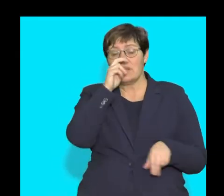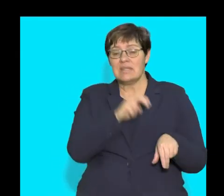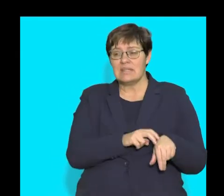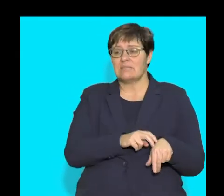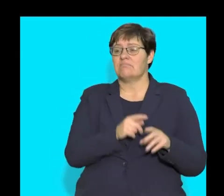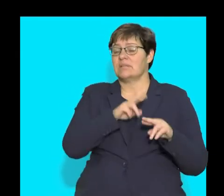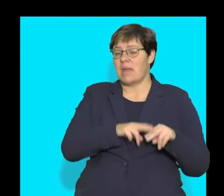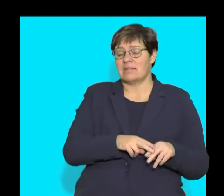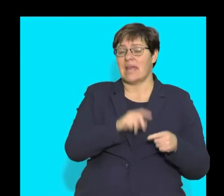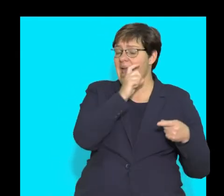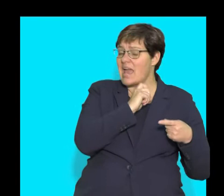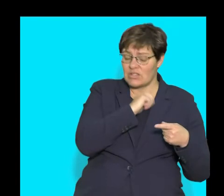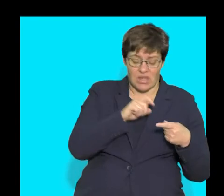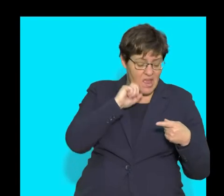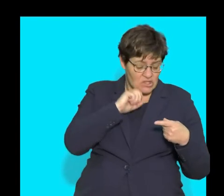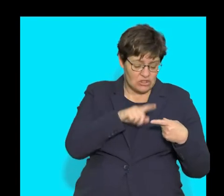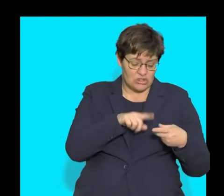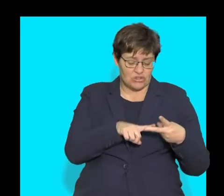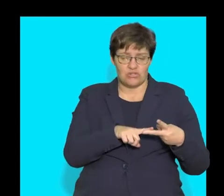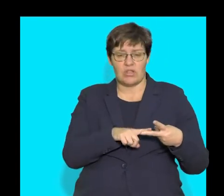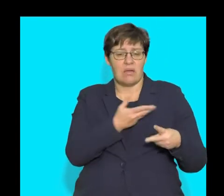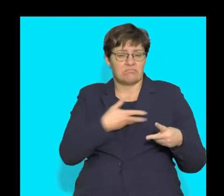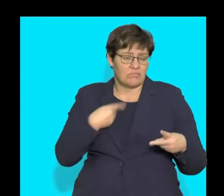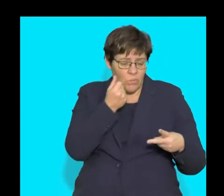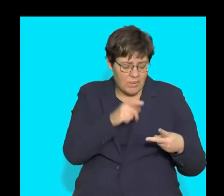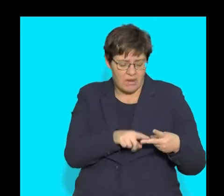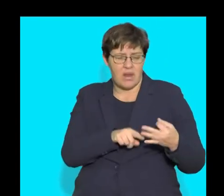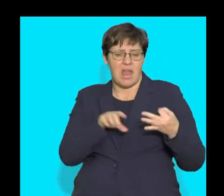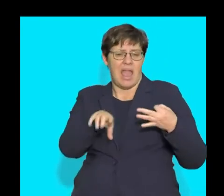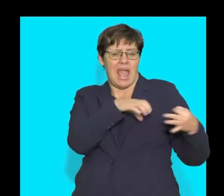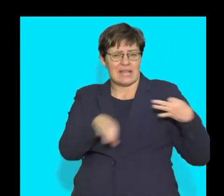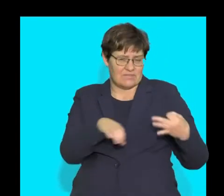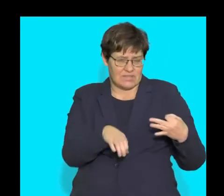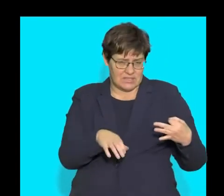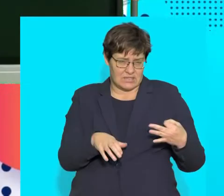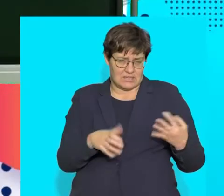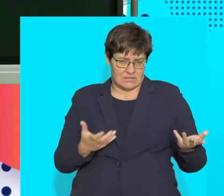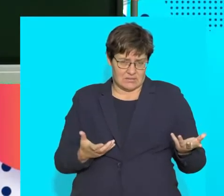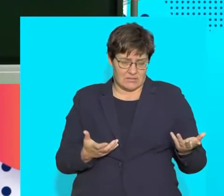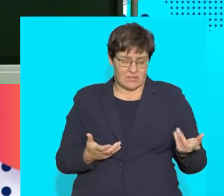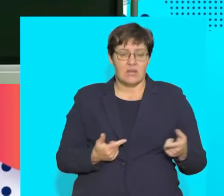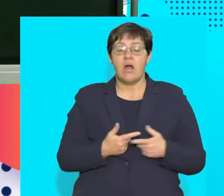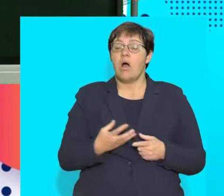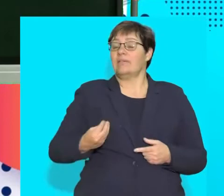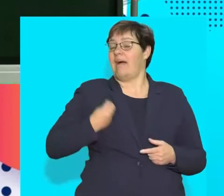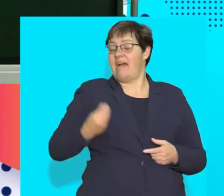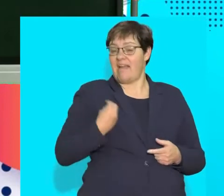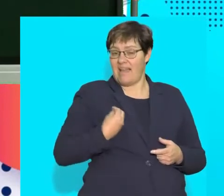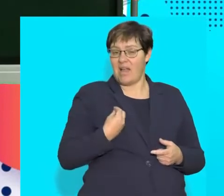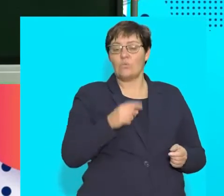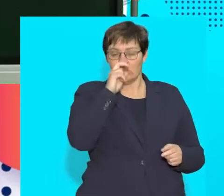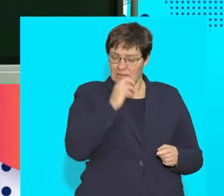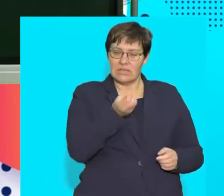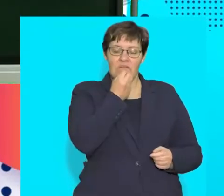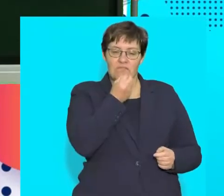age, gender, and the level of activity. You would know that the younger you are, you need